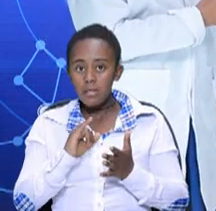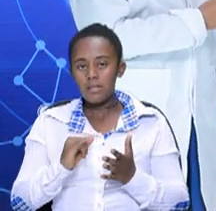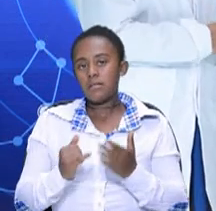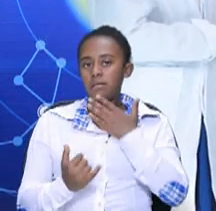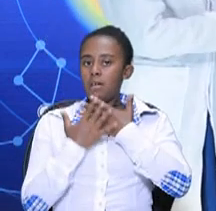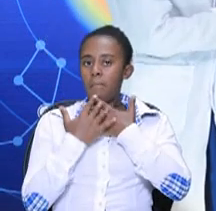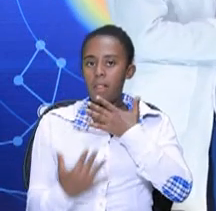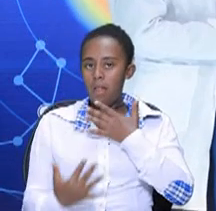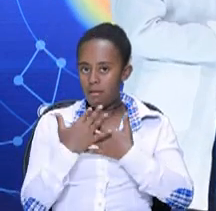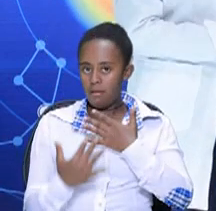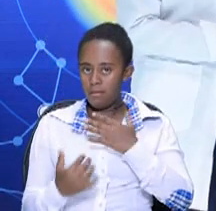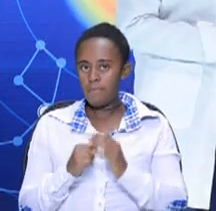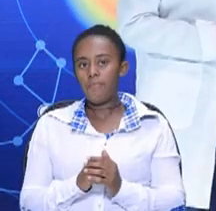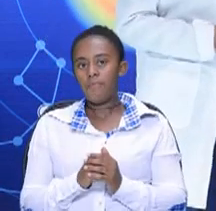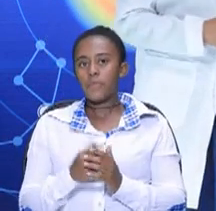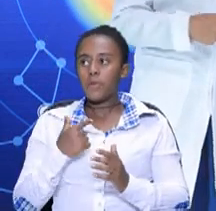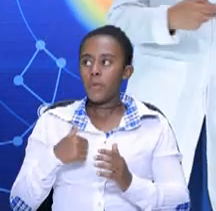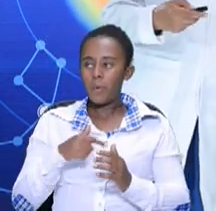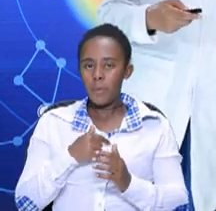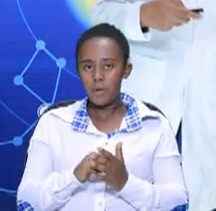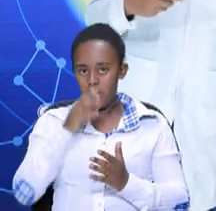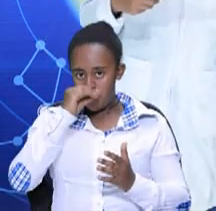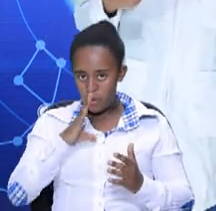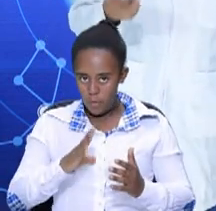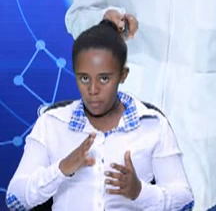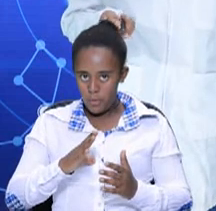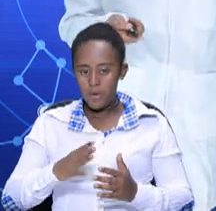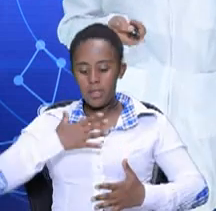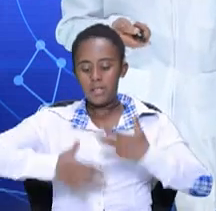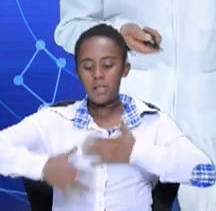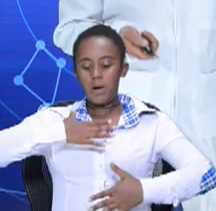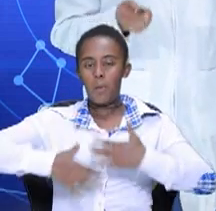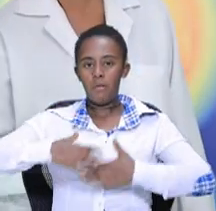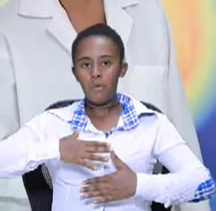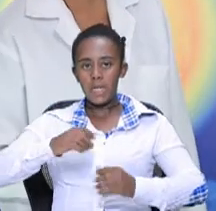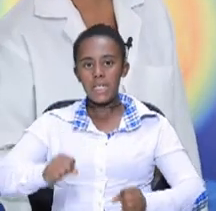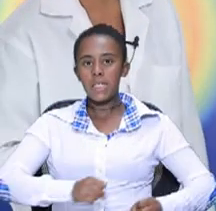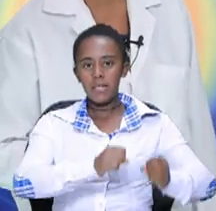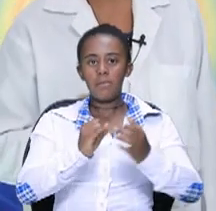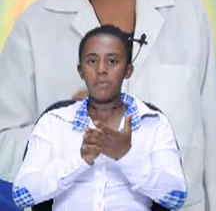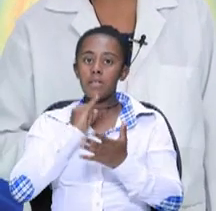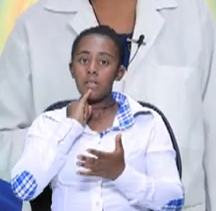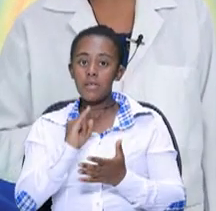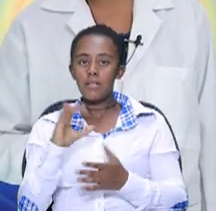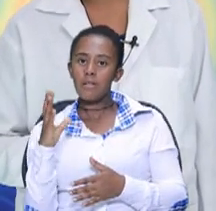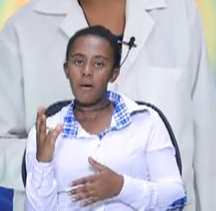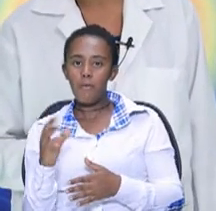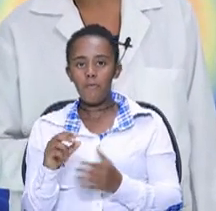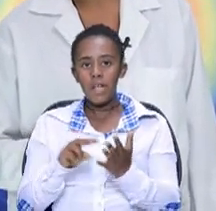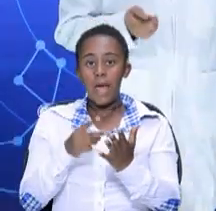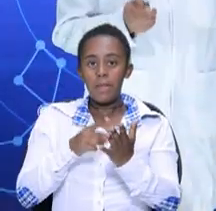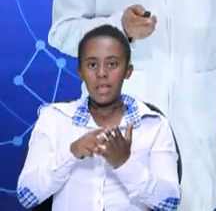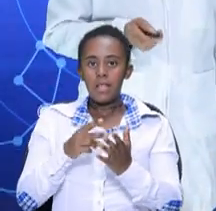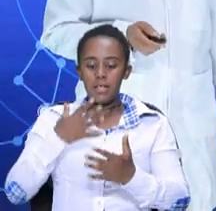blood. And when we look at the human circulatory system, it is type of double